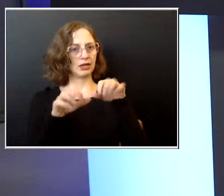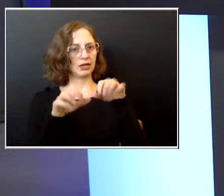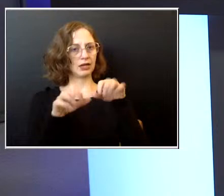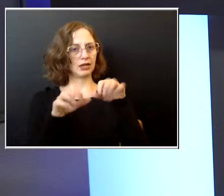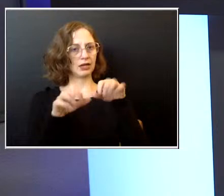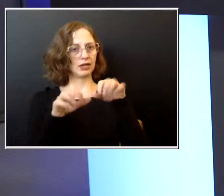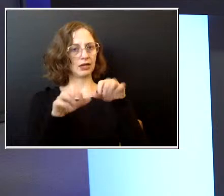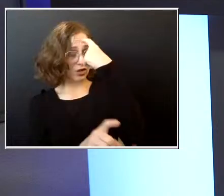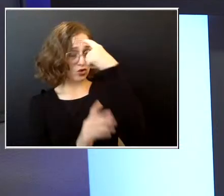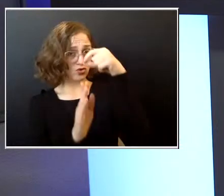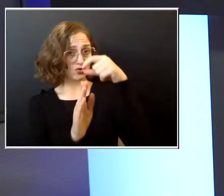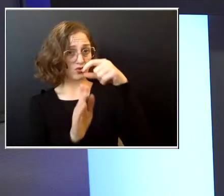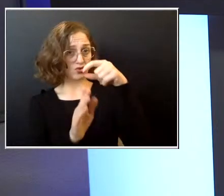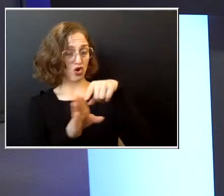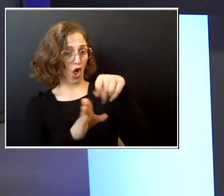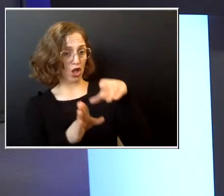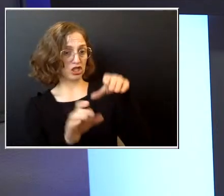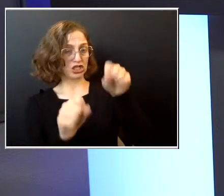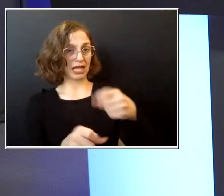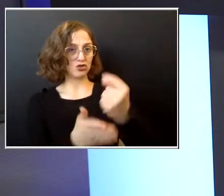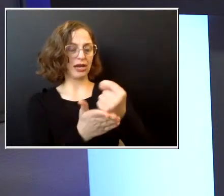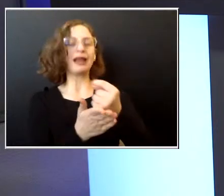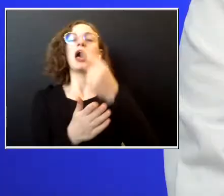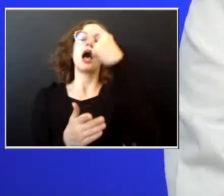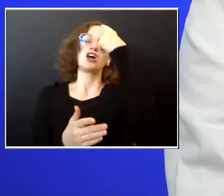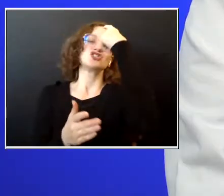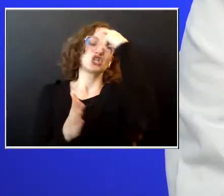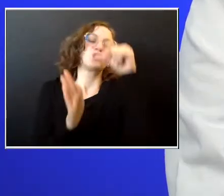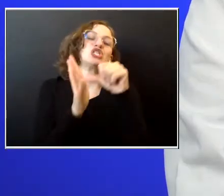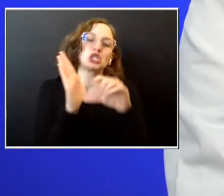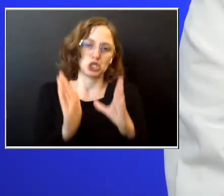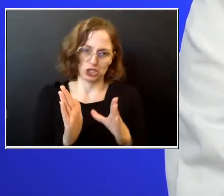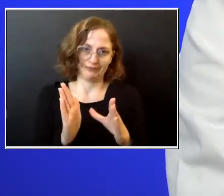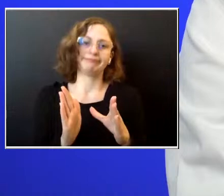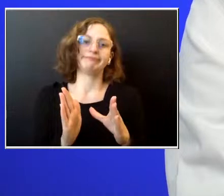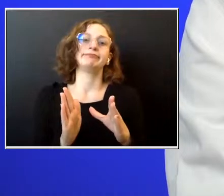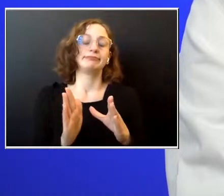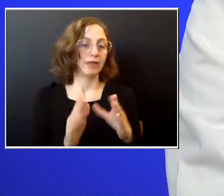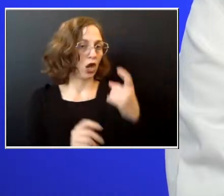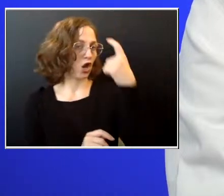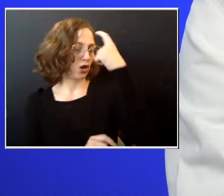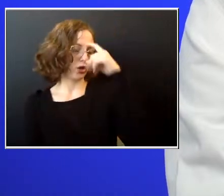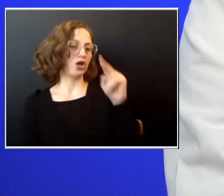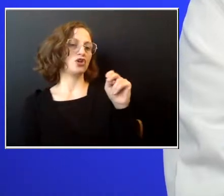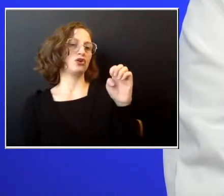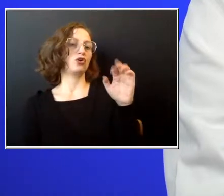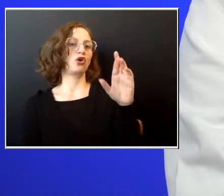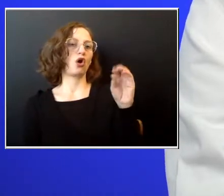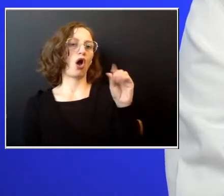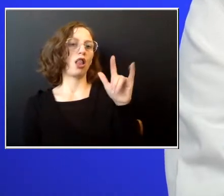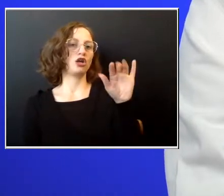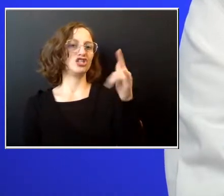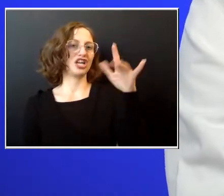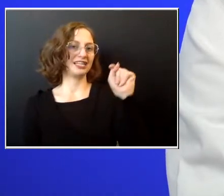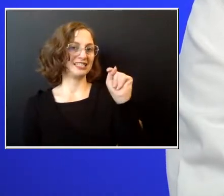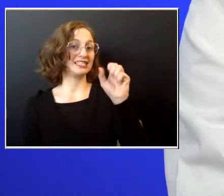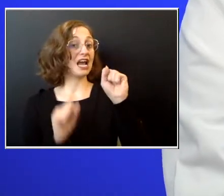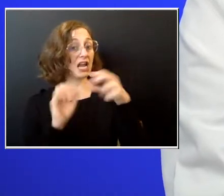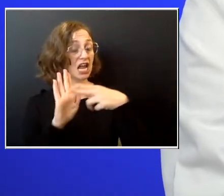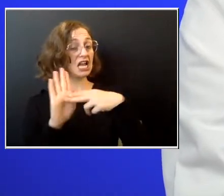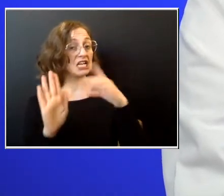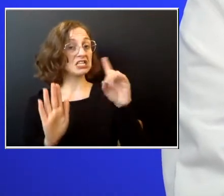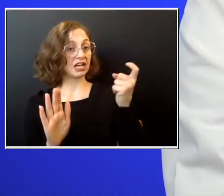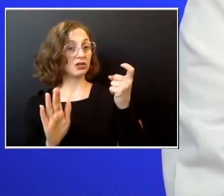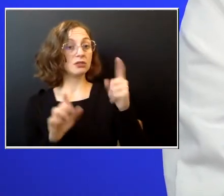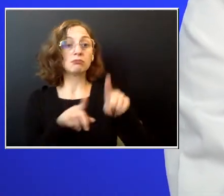treated by a neurosurgeon. Neurosurgeon? Yeah. And only diagnosed by a neurologist? A neurologist can diagnose it. Also, if a family doctor sent their patient